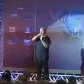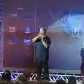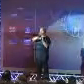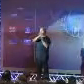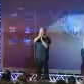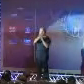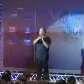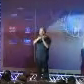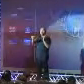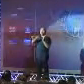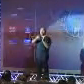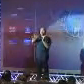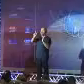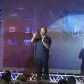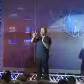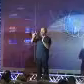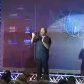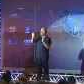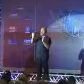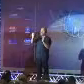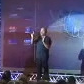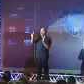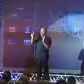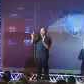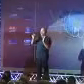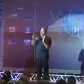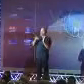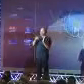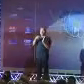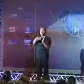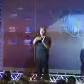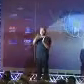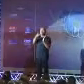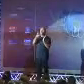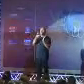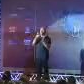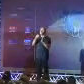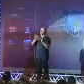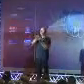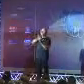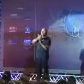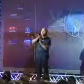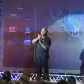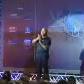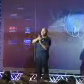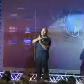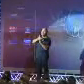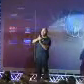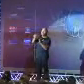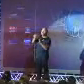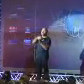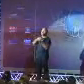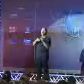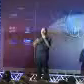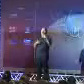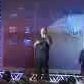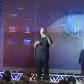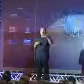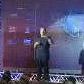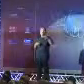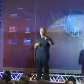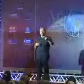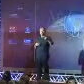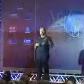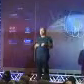39,000 books, which are out of copyright, available electronically to be pulled over